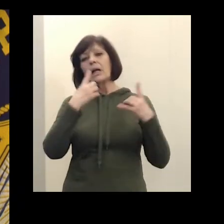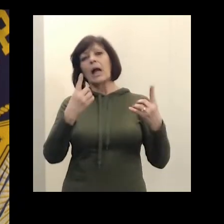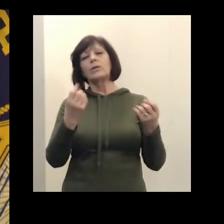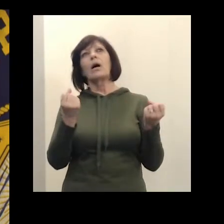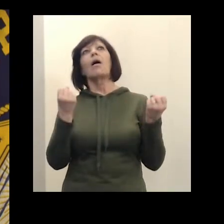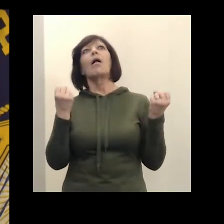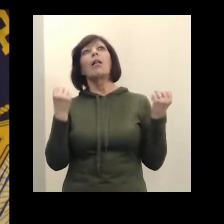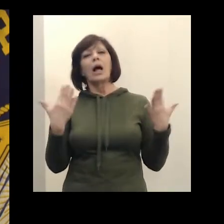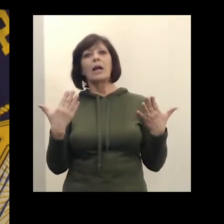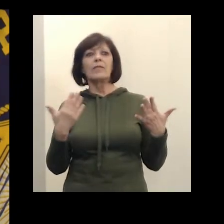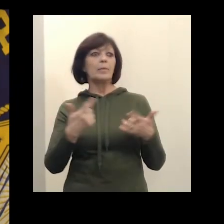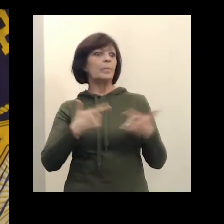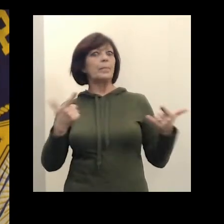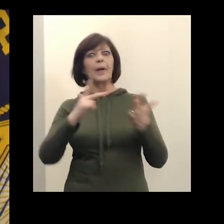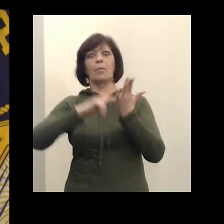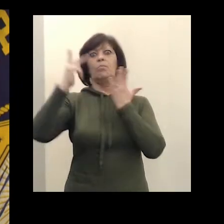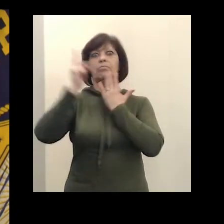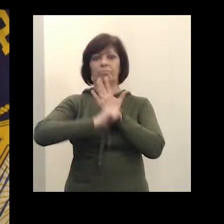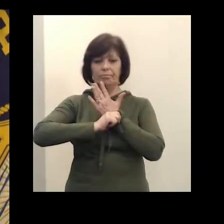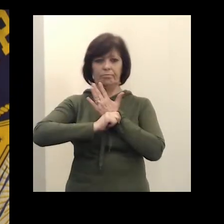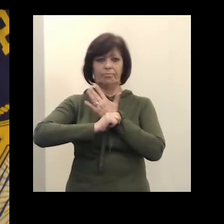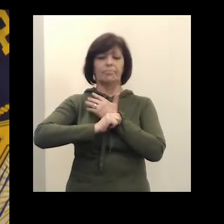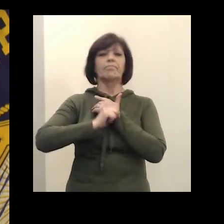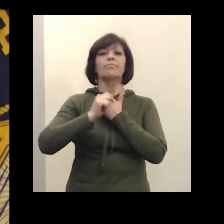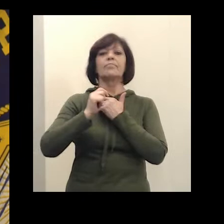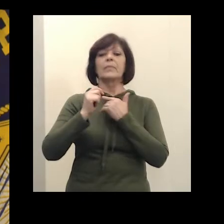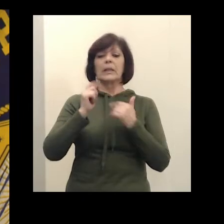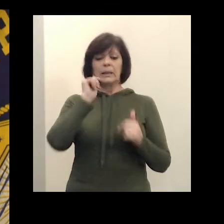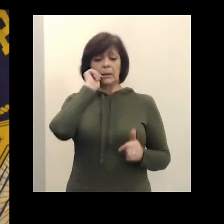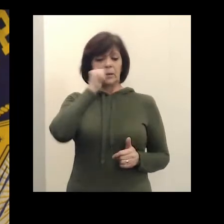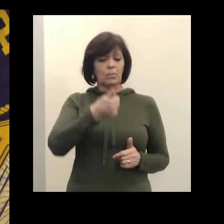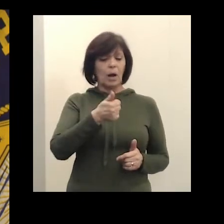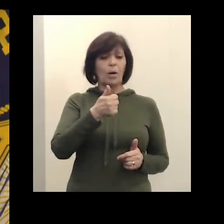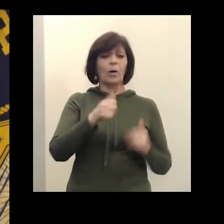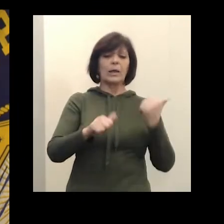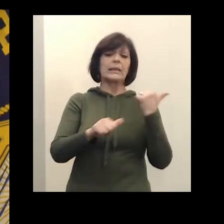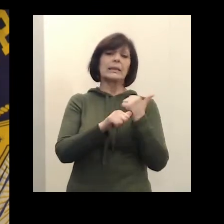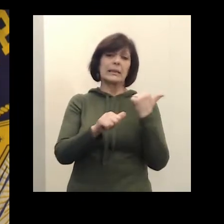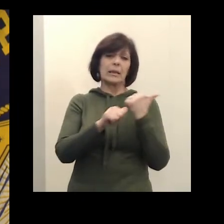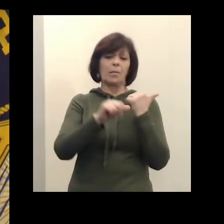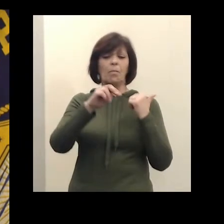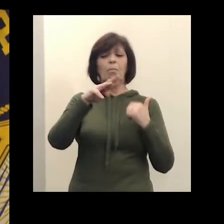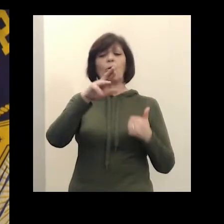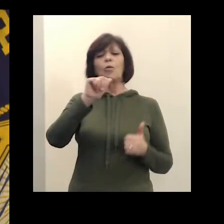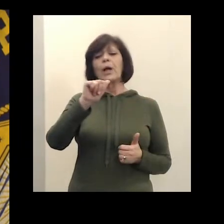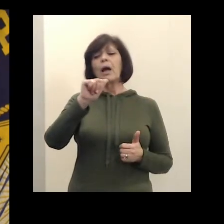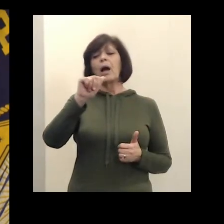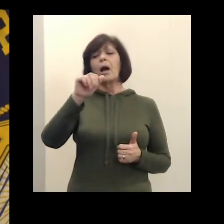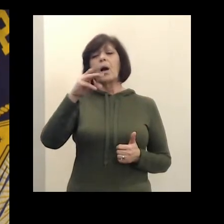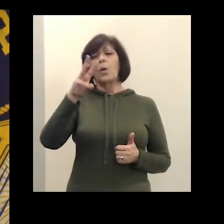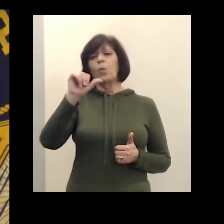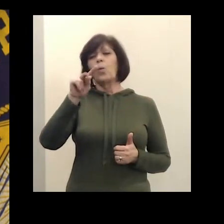initiatives. Tomorrow, Deputy County Executive Maria White is joining others to announce the results of a